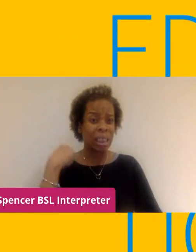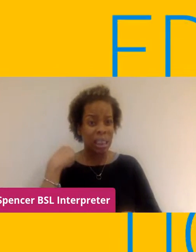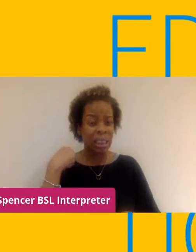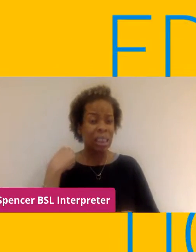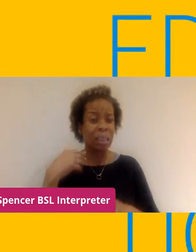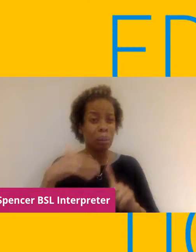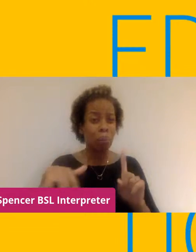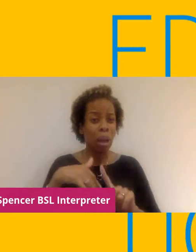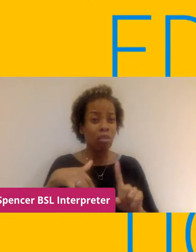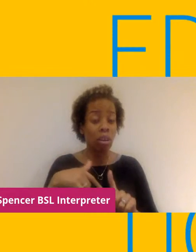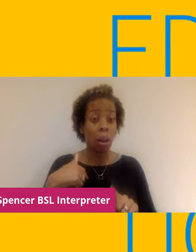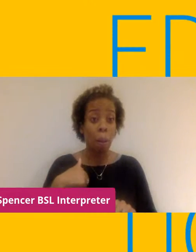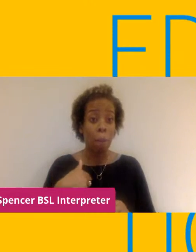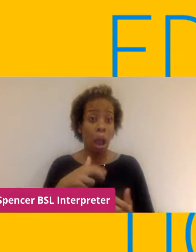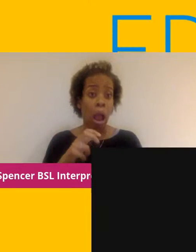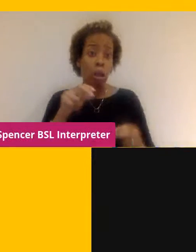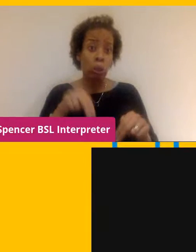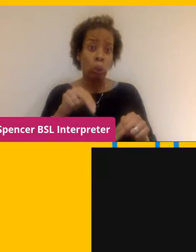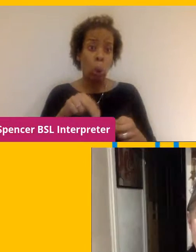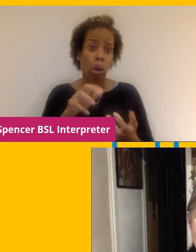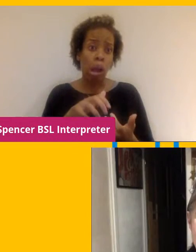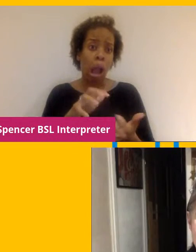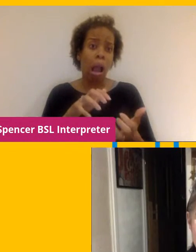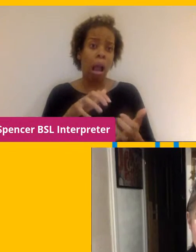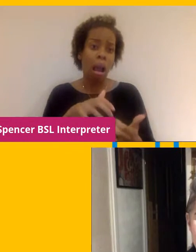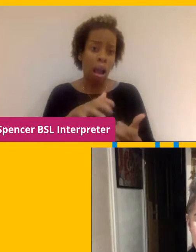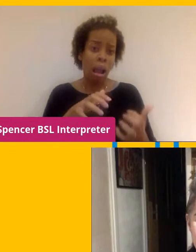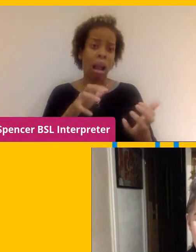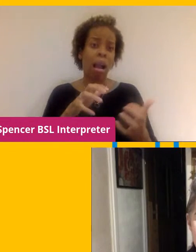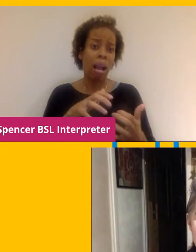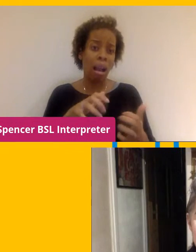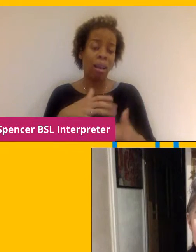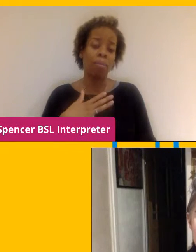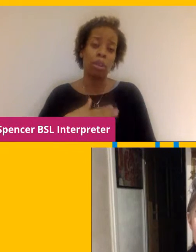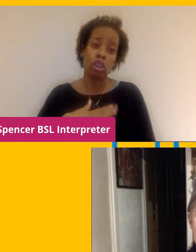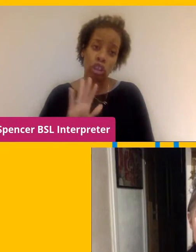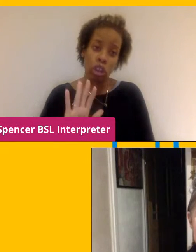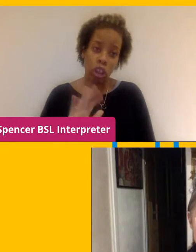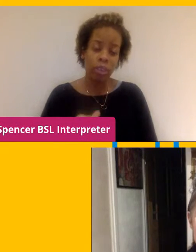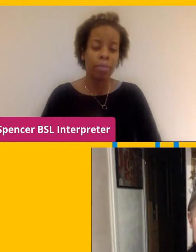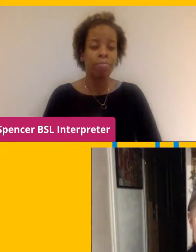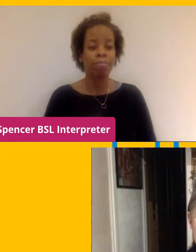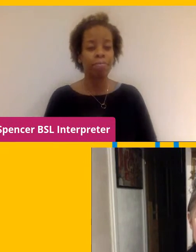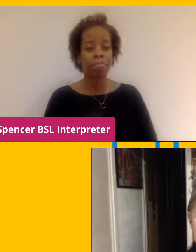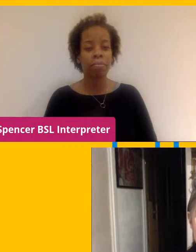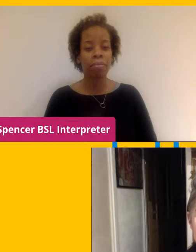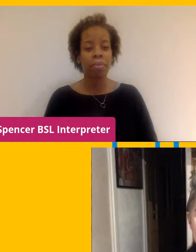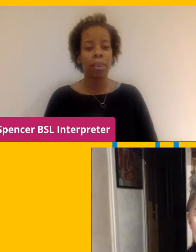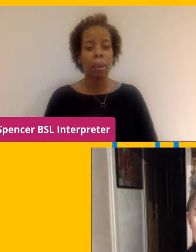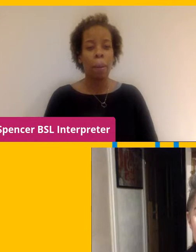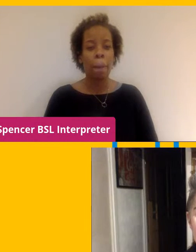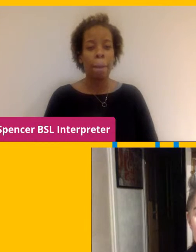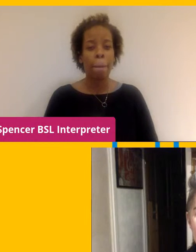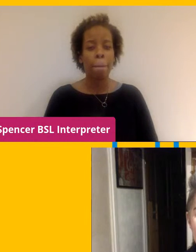making some relatively quiet noises, but yeah, apologies for that if that's happening. That was a really useful